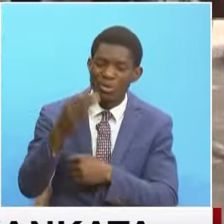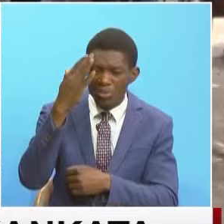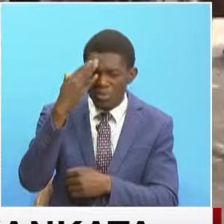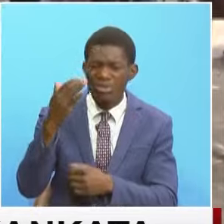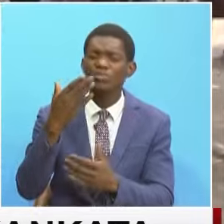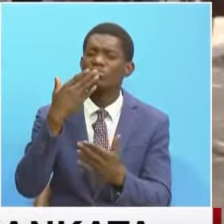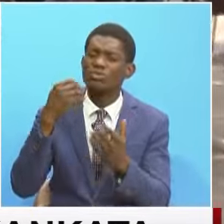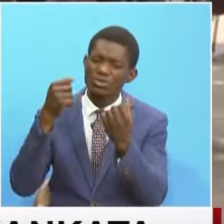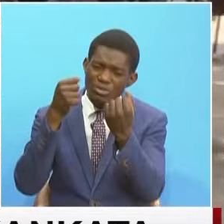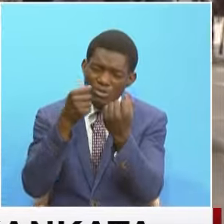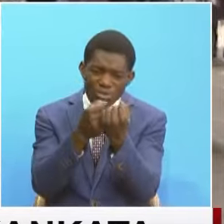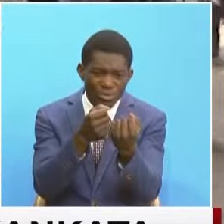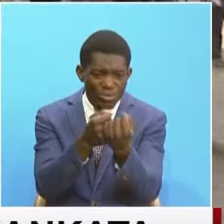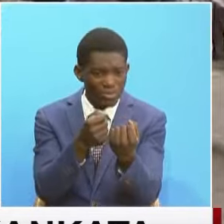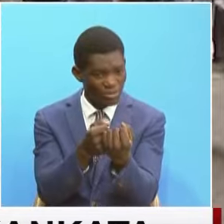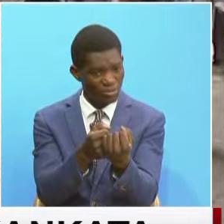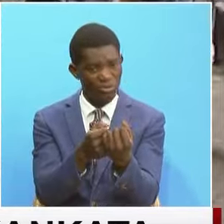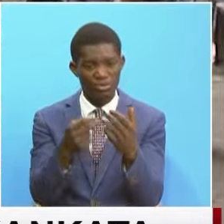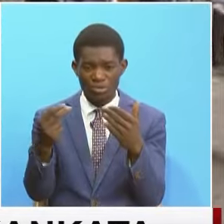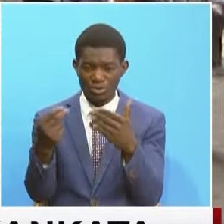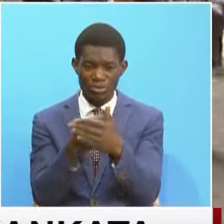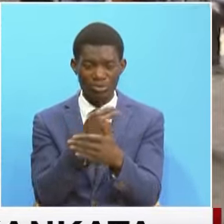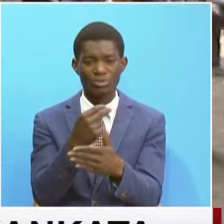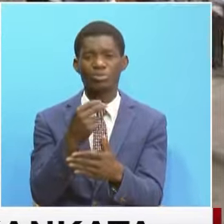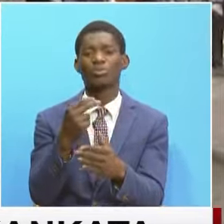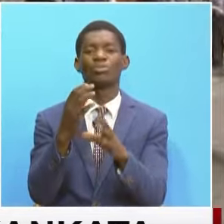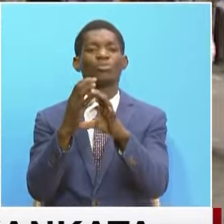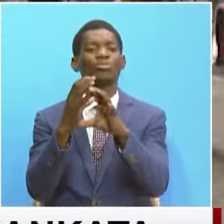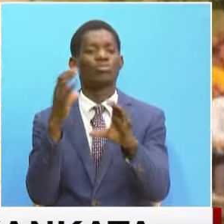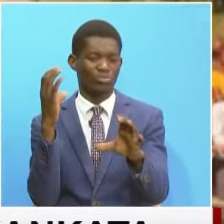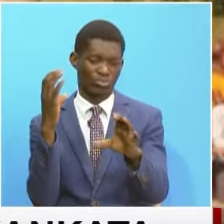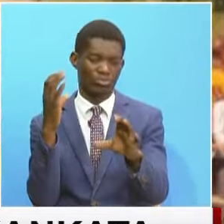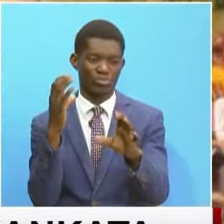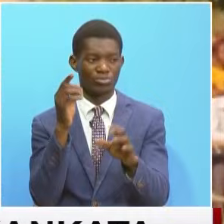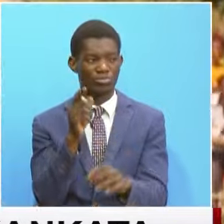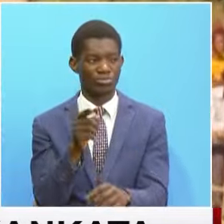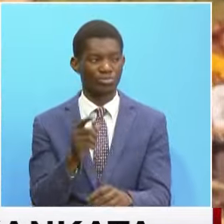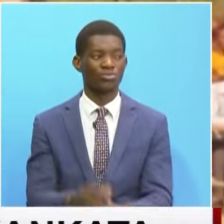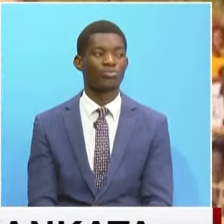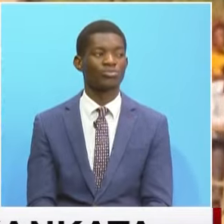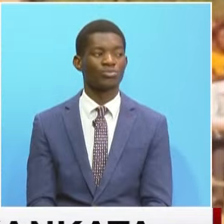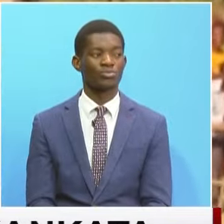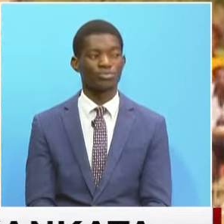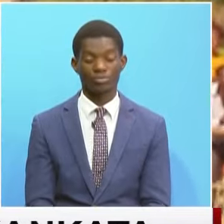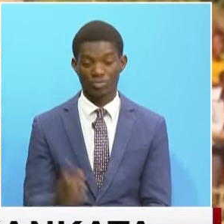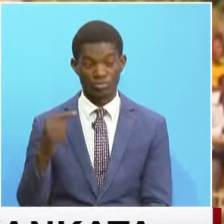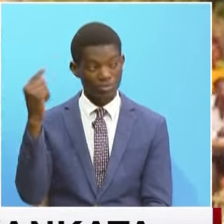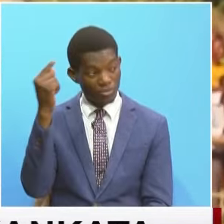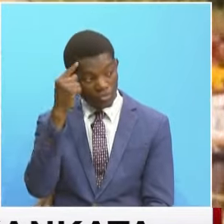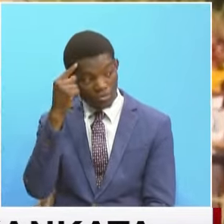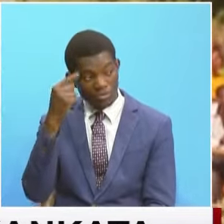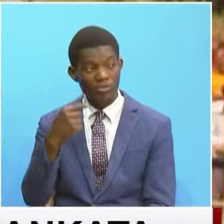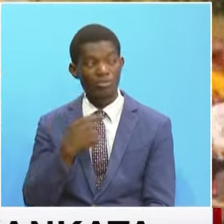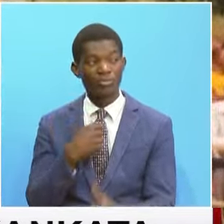in the construction of our new 1x3 classroom block. I'd like to thank the government for